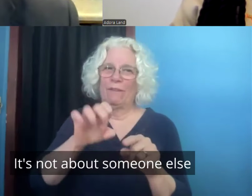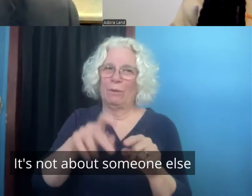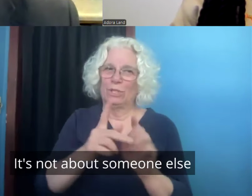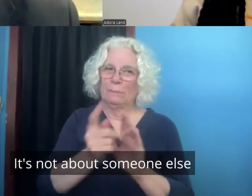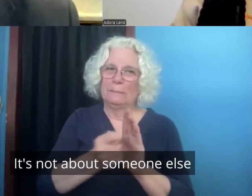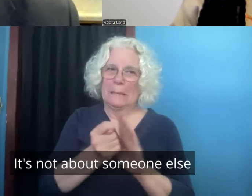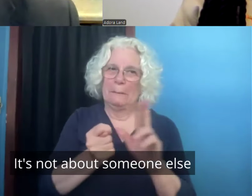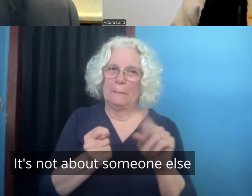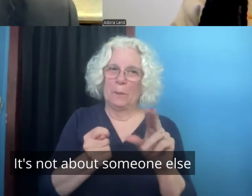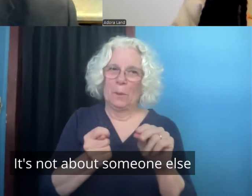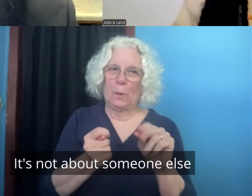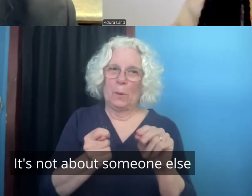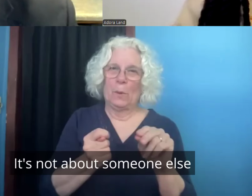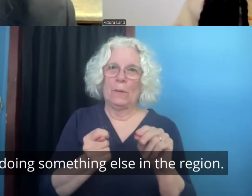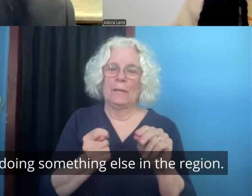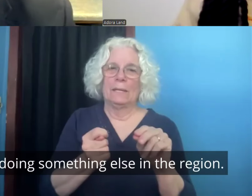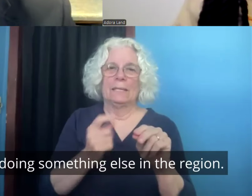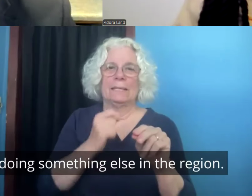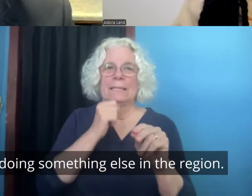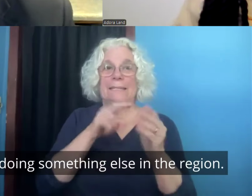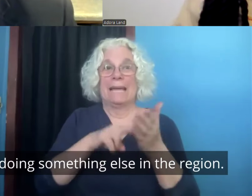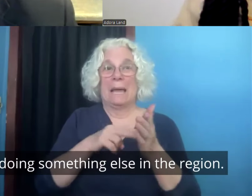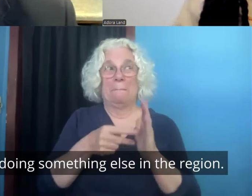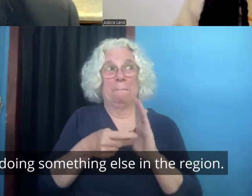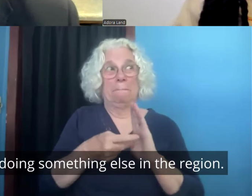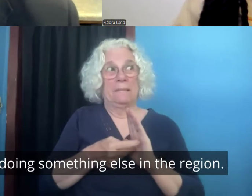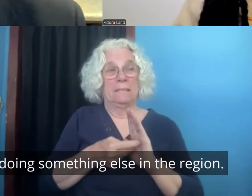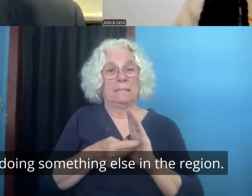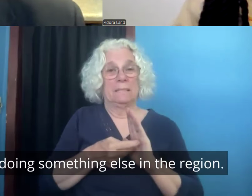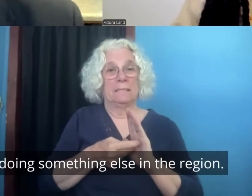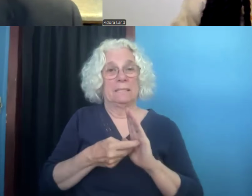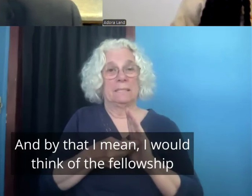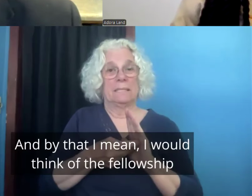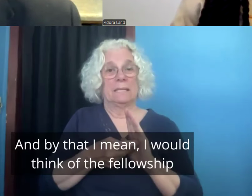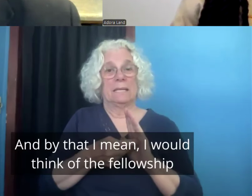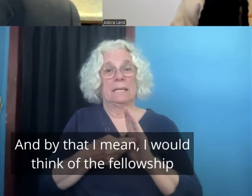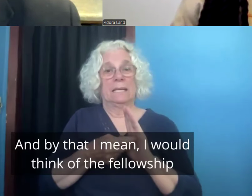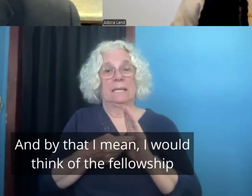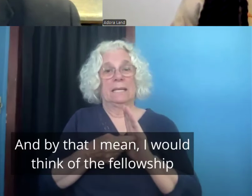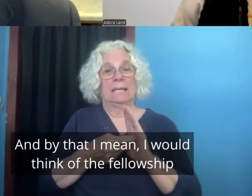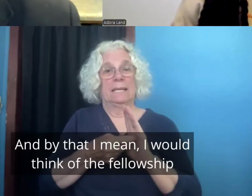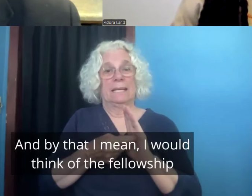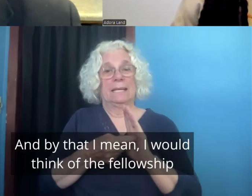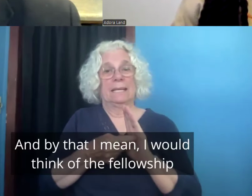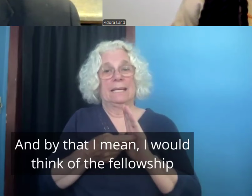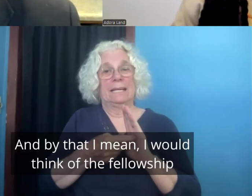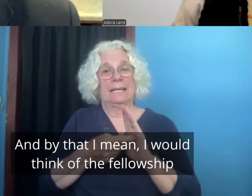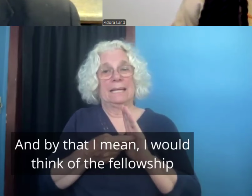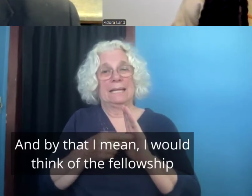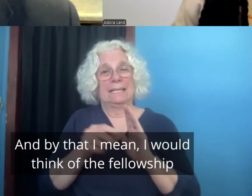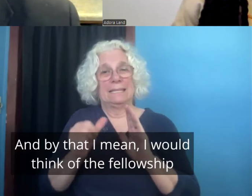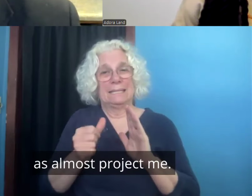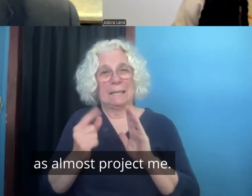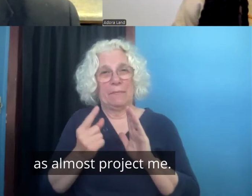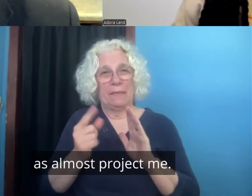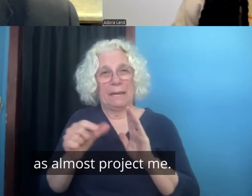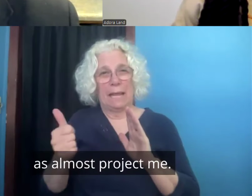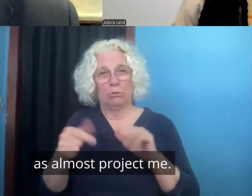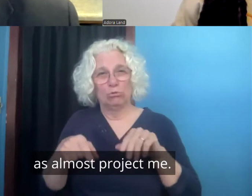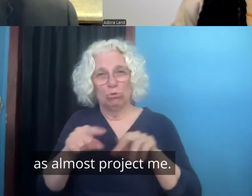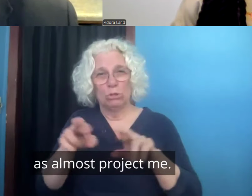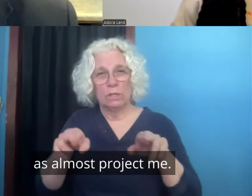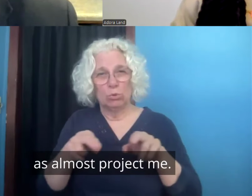about someone else or doing something else in the region. And by that, I mean, I would think of the fellowship as